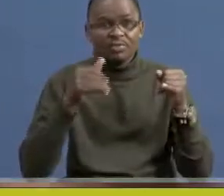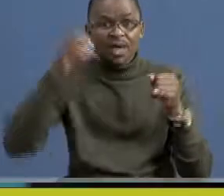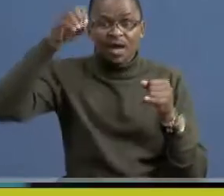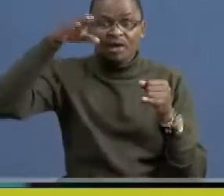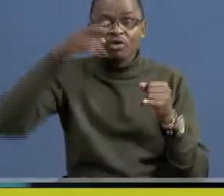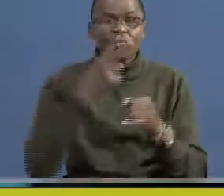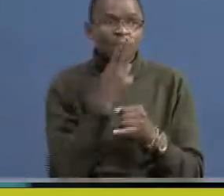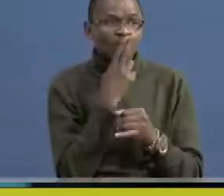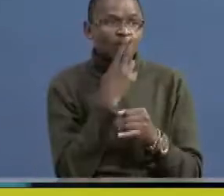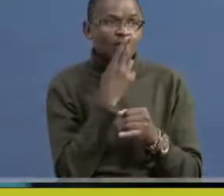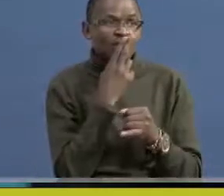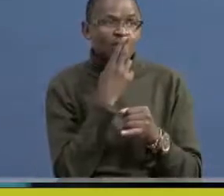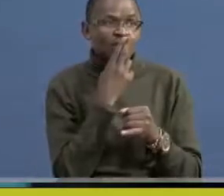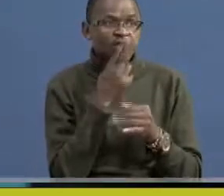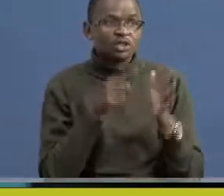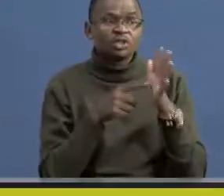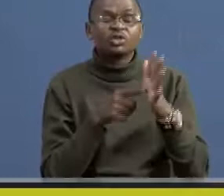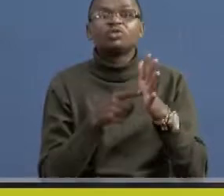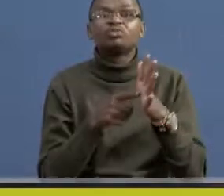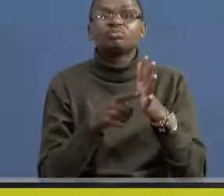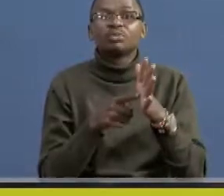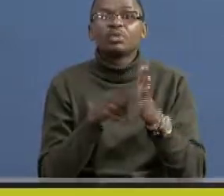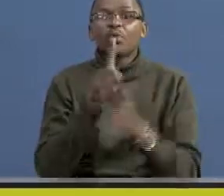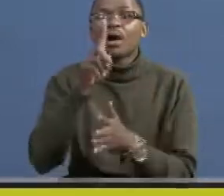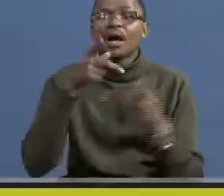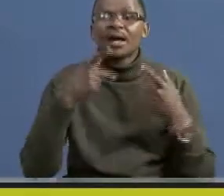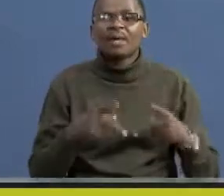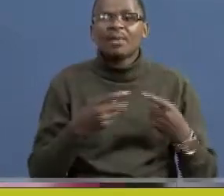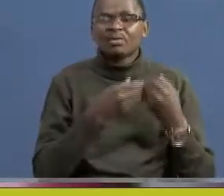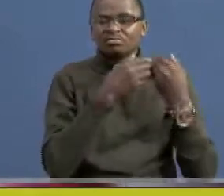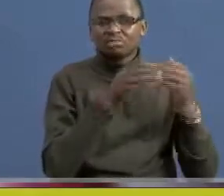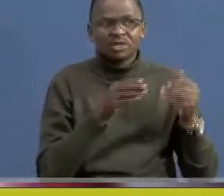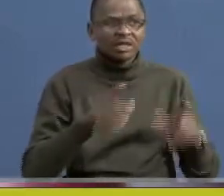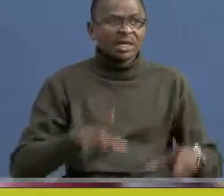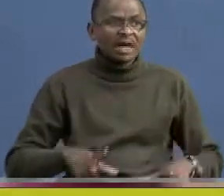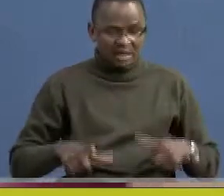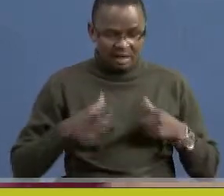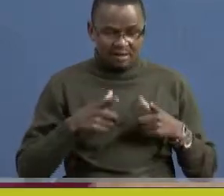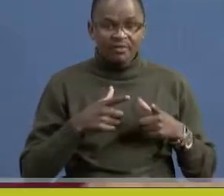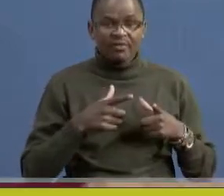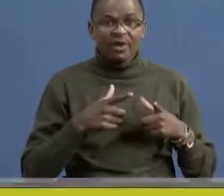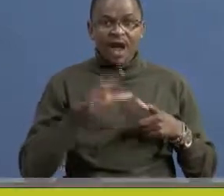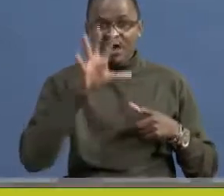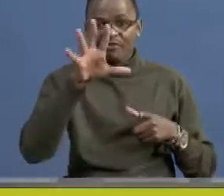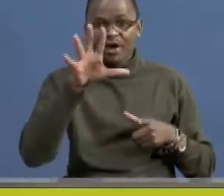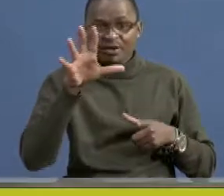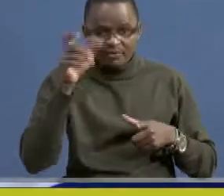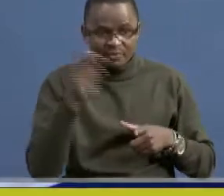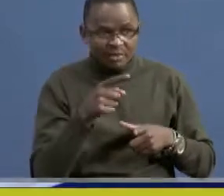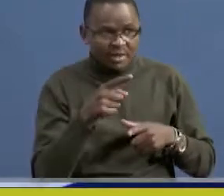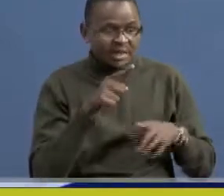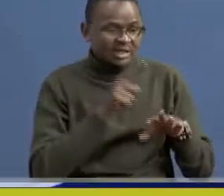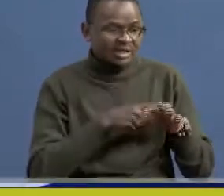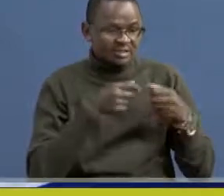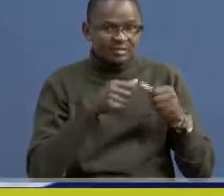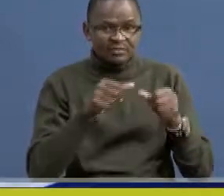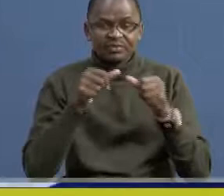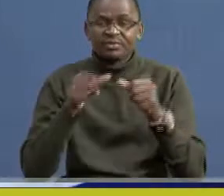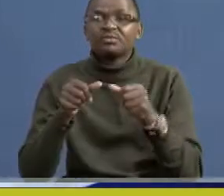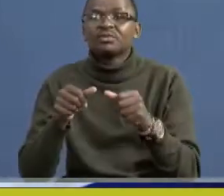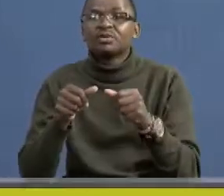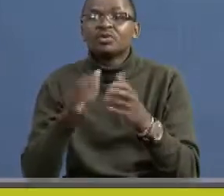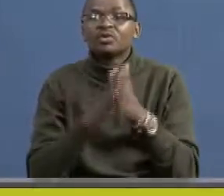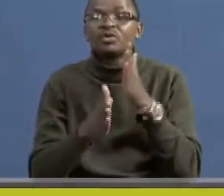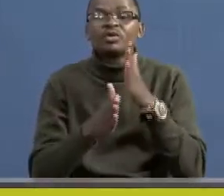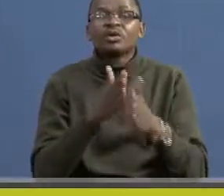kielektroniki, takwimu zinaashiria kuwa mtu mmoja hupoteza maisha kila baada ya sekunde 5, na wanavyoendelea kupoteza muda